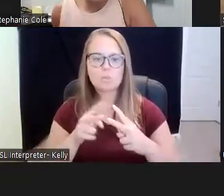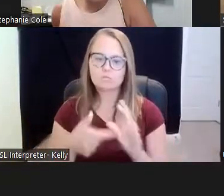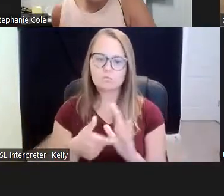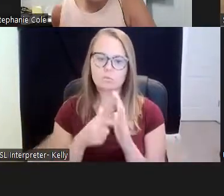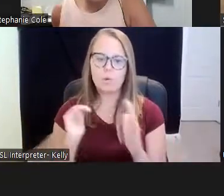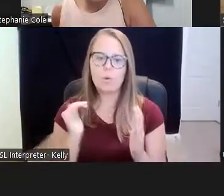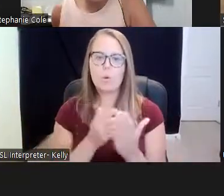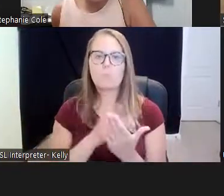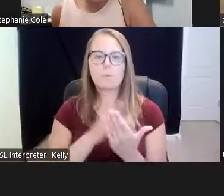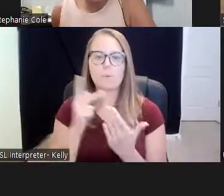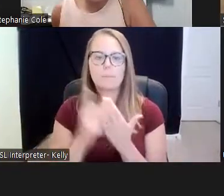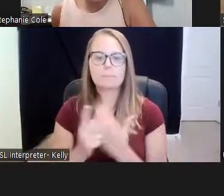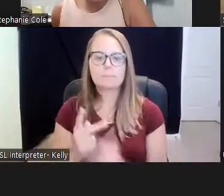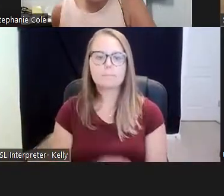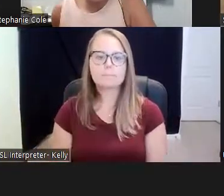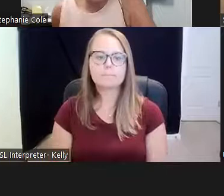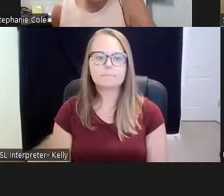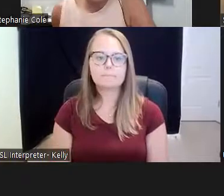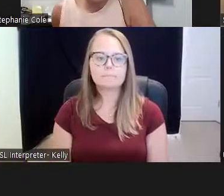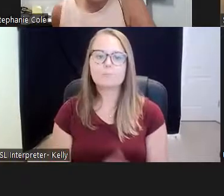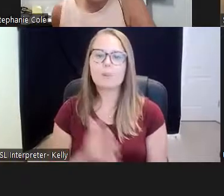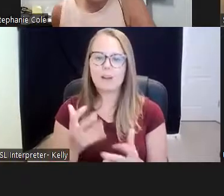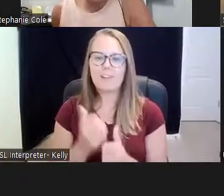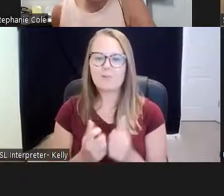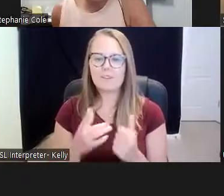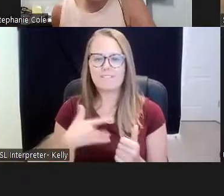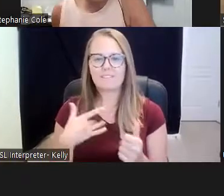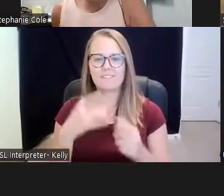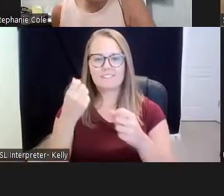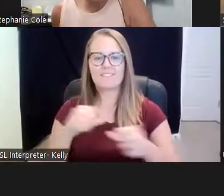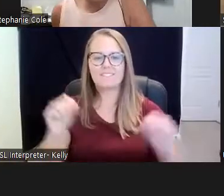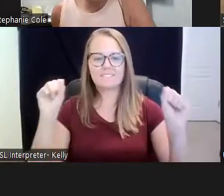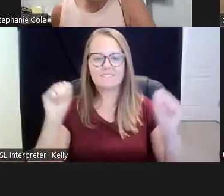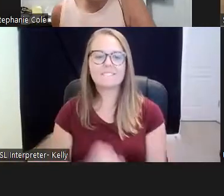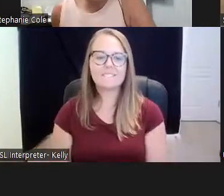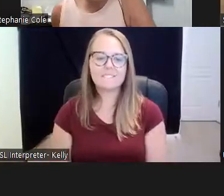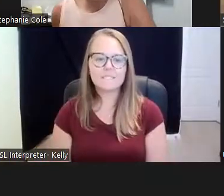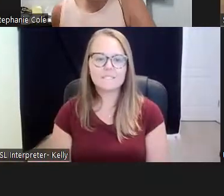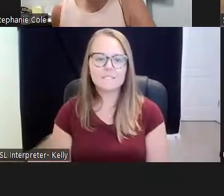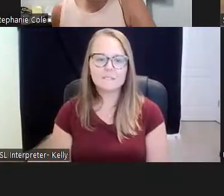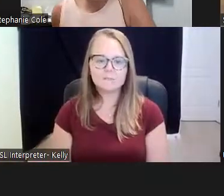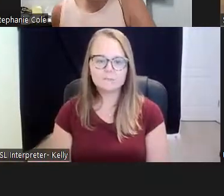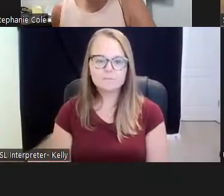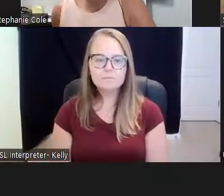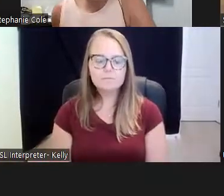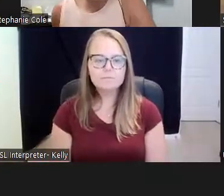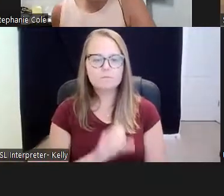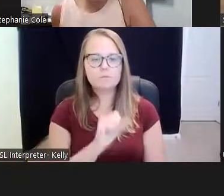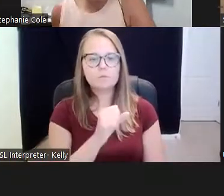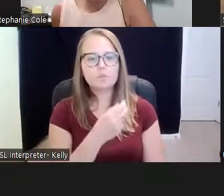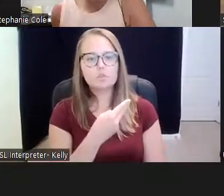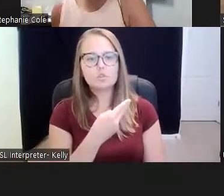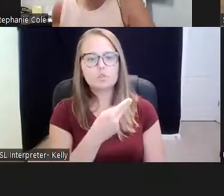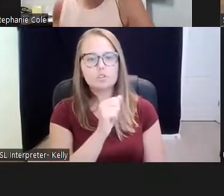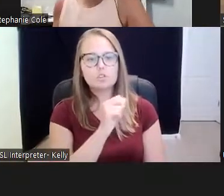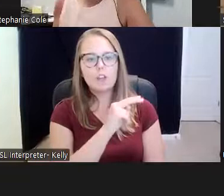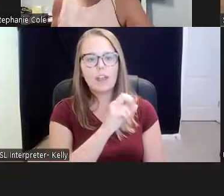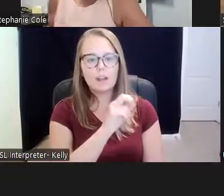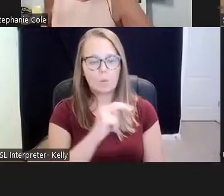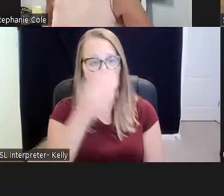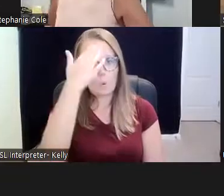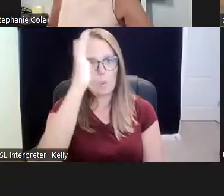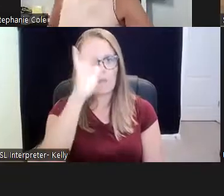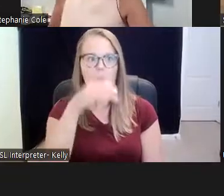program. We want everyone to feel safe. And I know we have some people who are interested in work